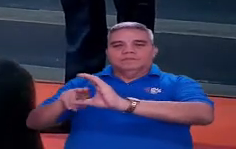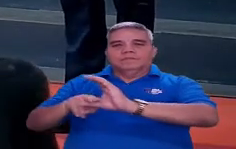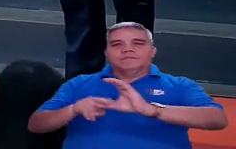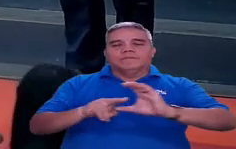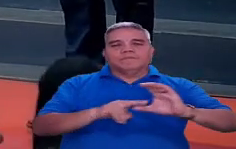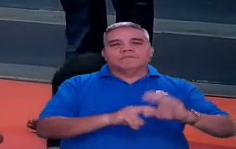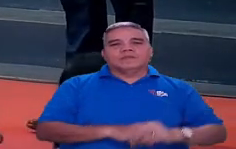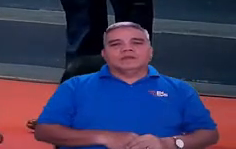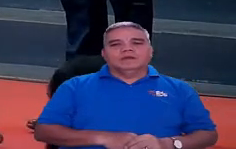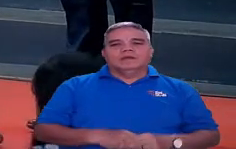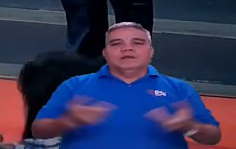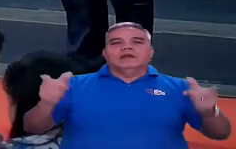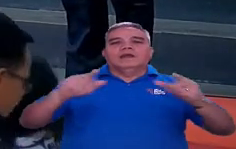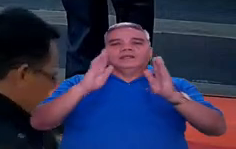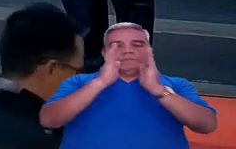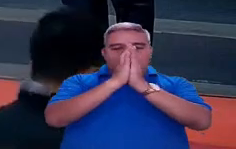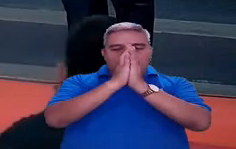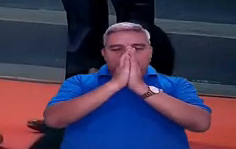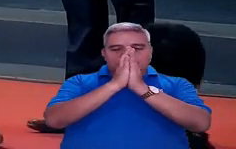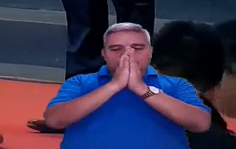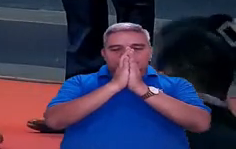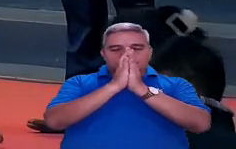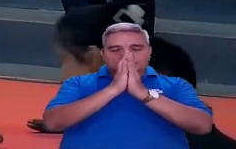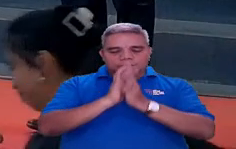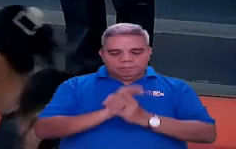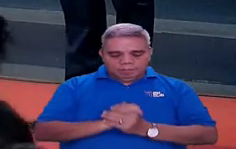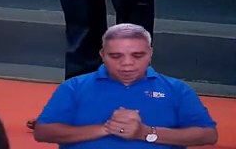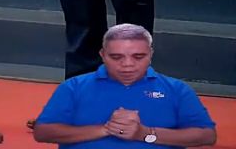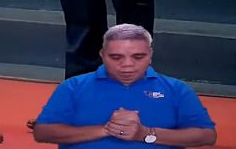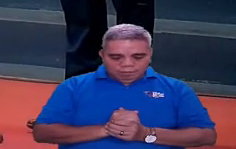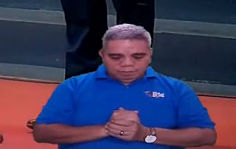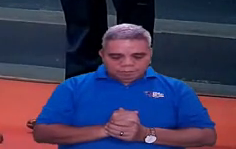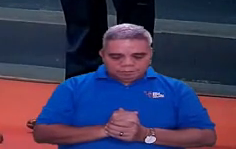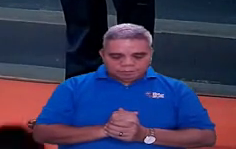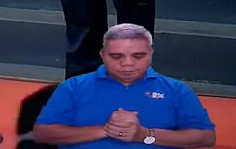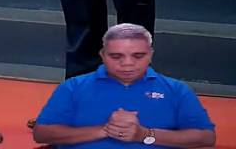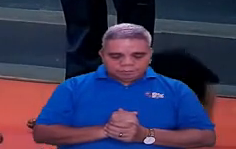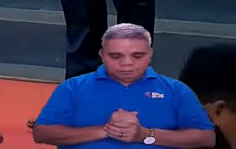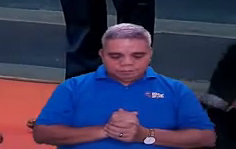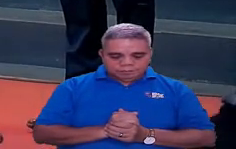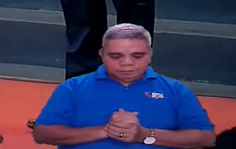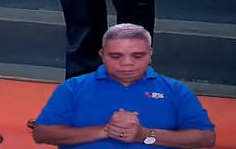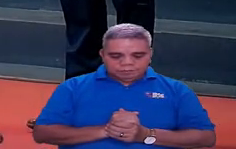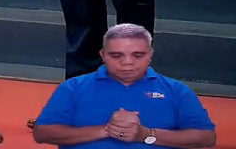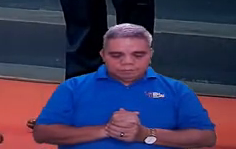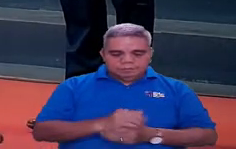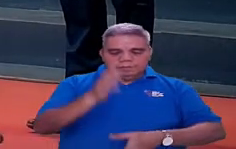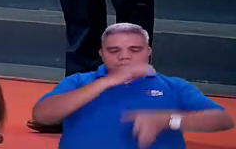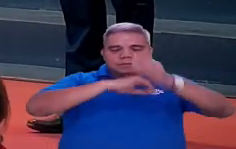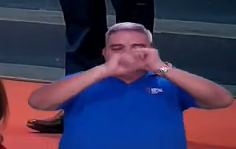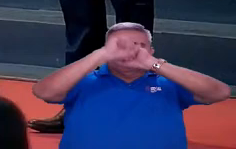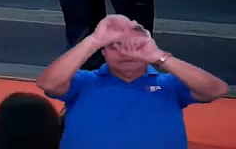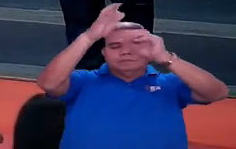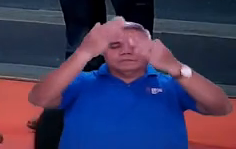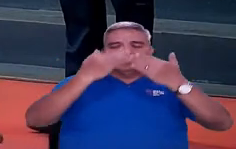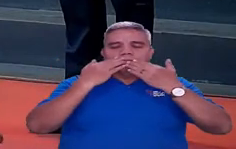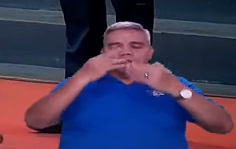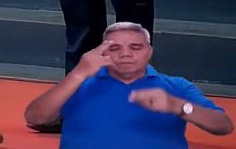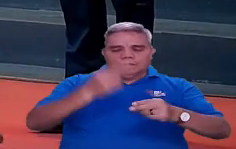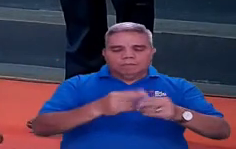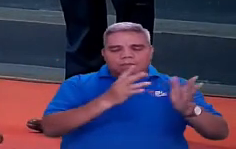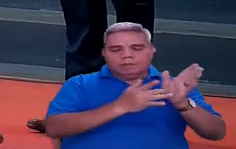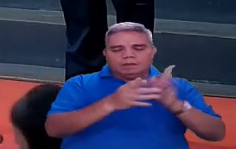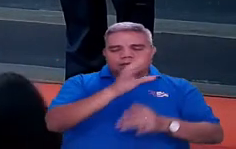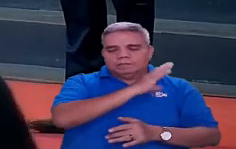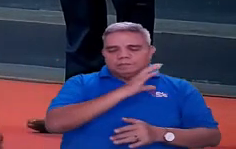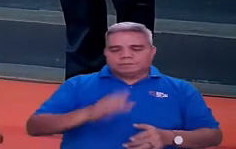Pastor Fistine, please lead us in a word of opening prayer. Okay, let's bow our heads and close our eyes as we look to the prayer this time. Most gracious Heavenly Father, in the name of